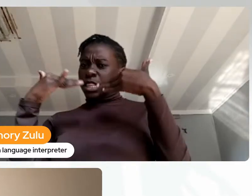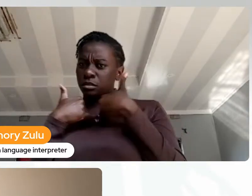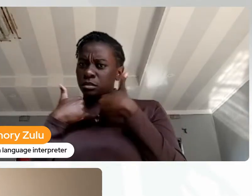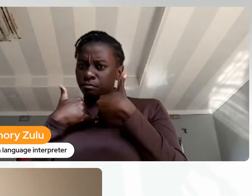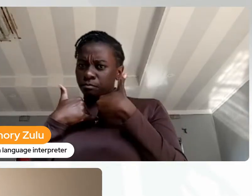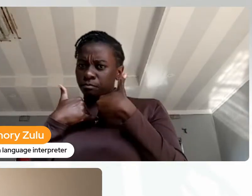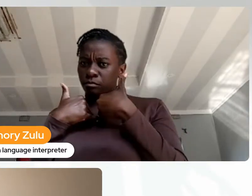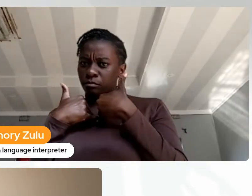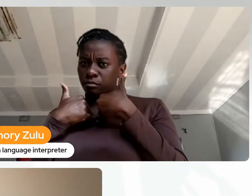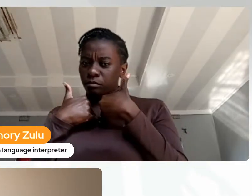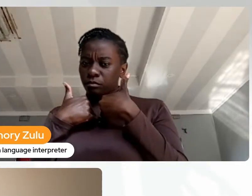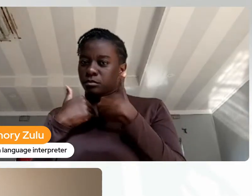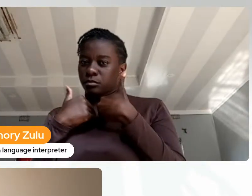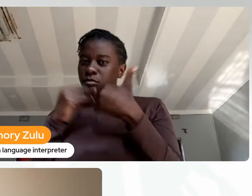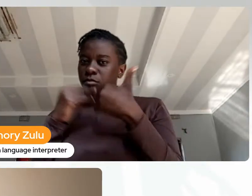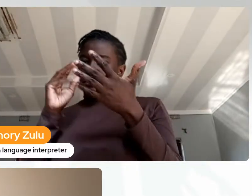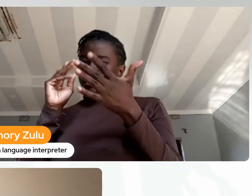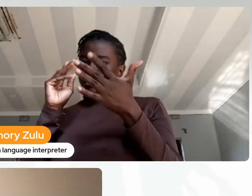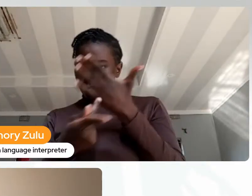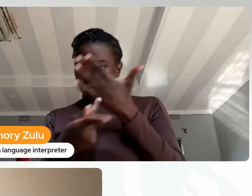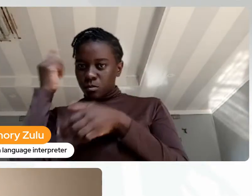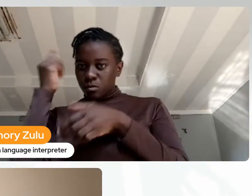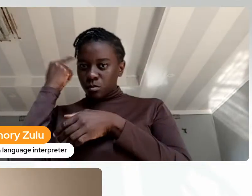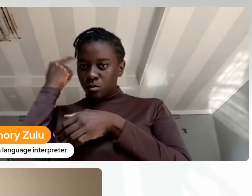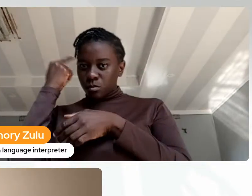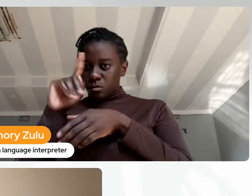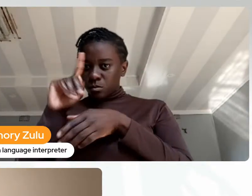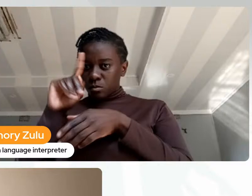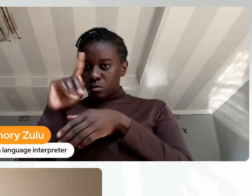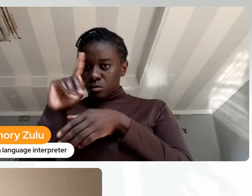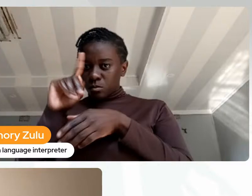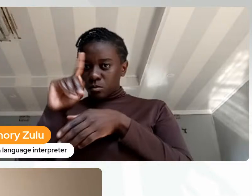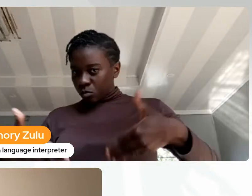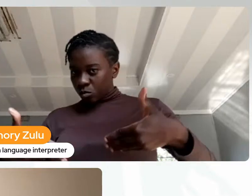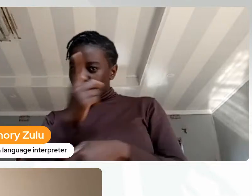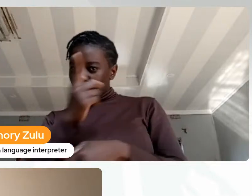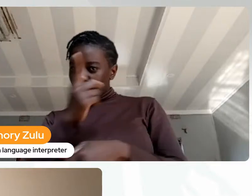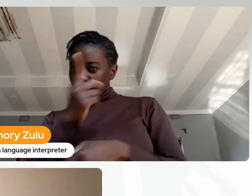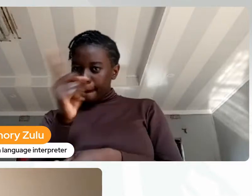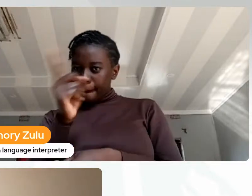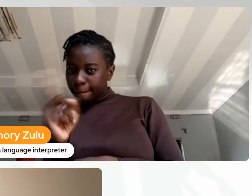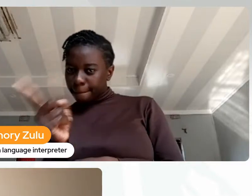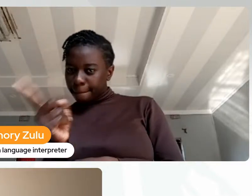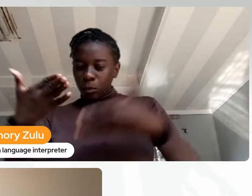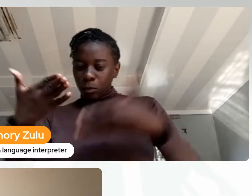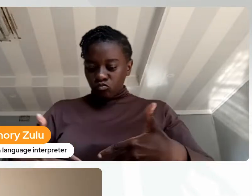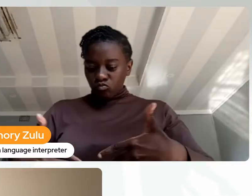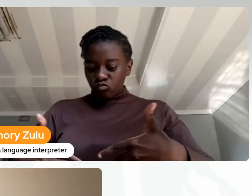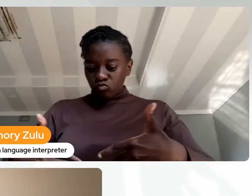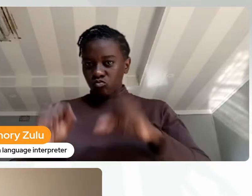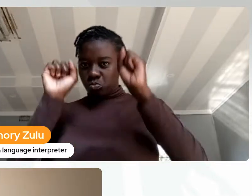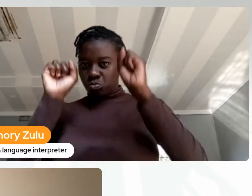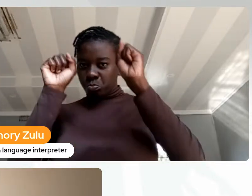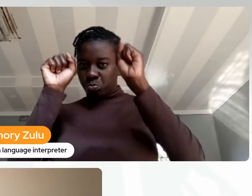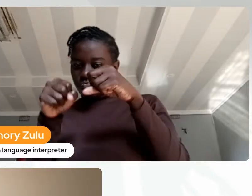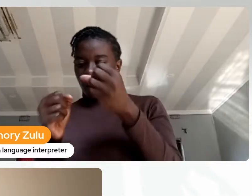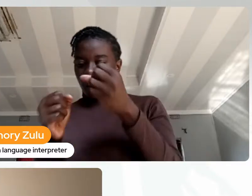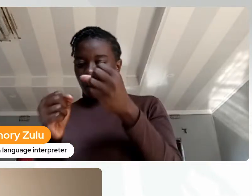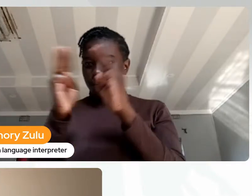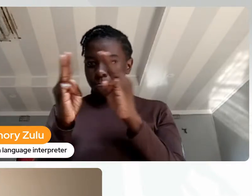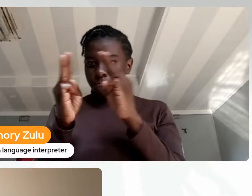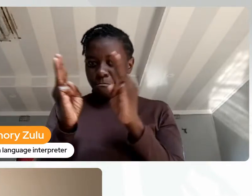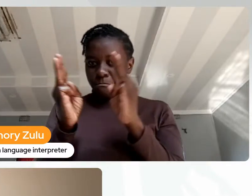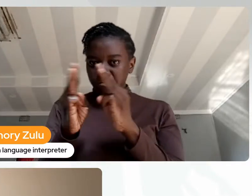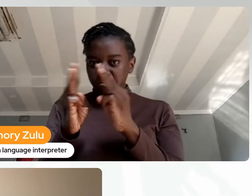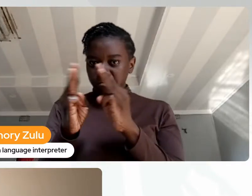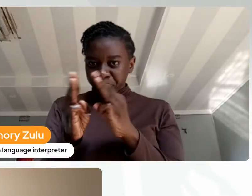the symptoms, the prevention, including the treatment, early treatment, and the advantages of seeking early treatment.